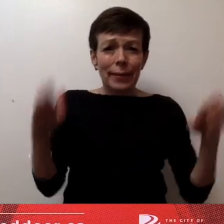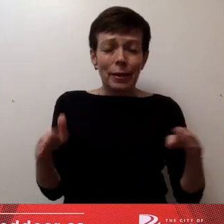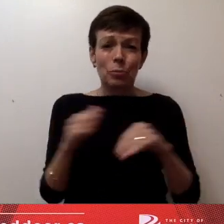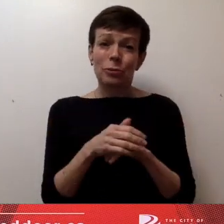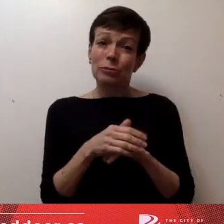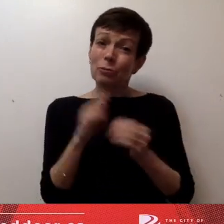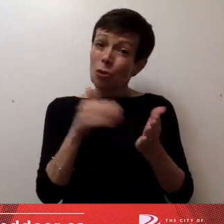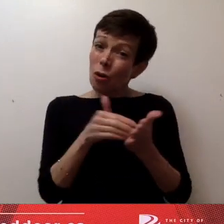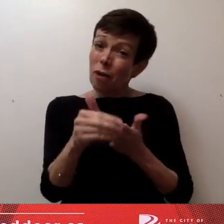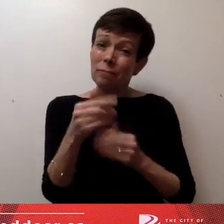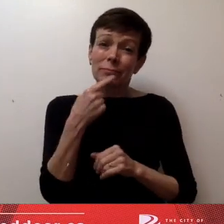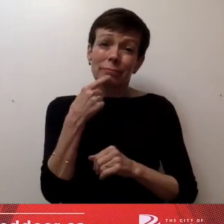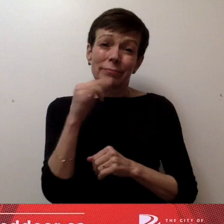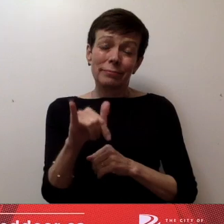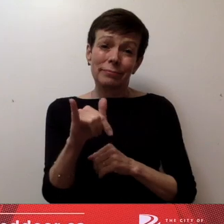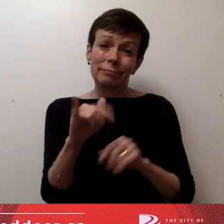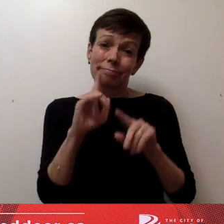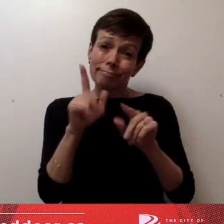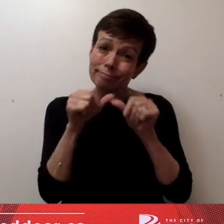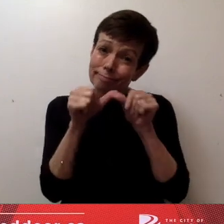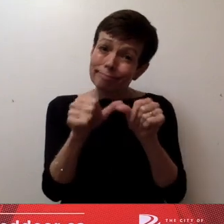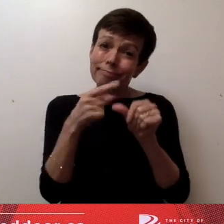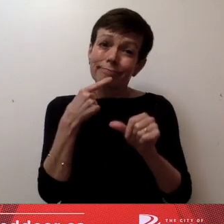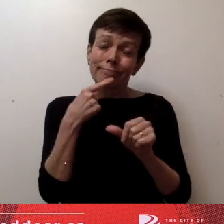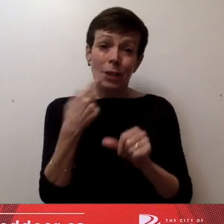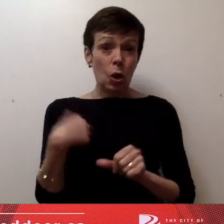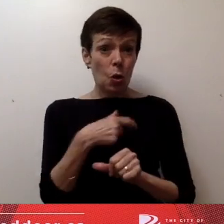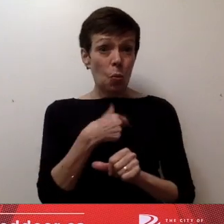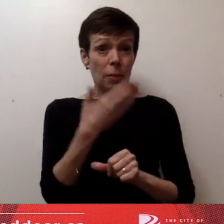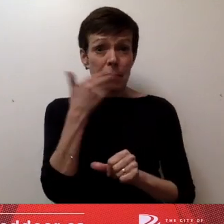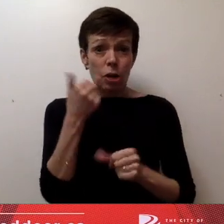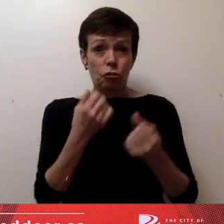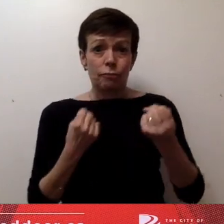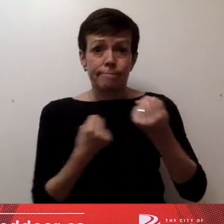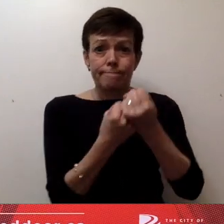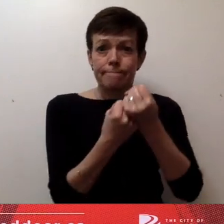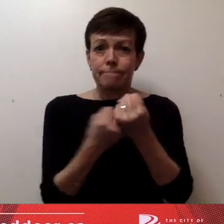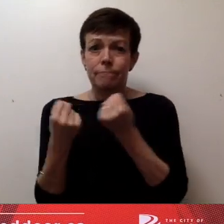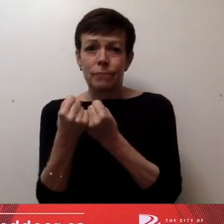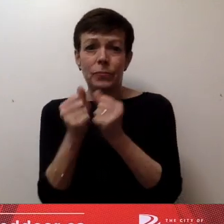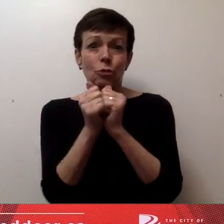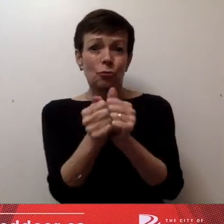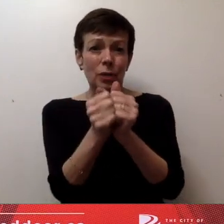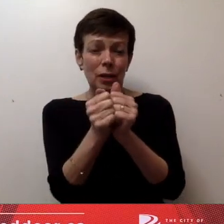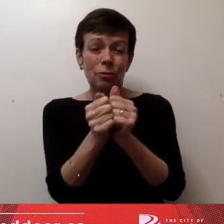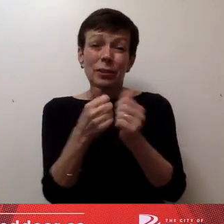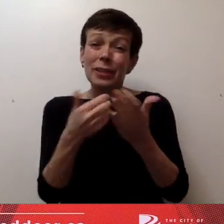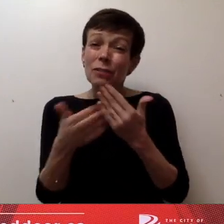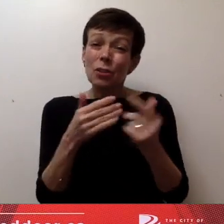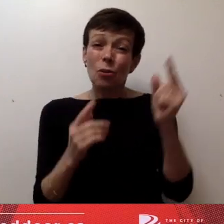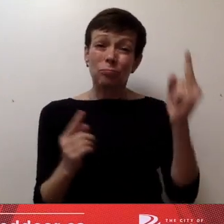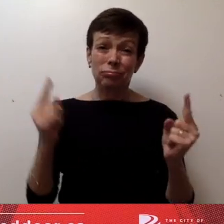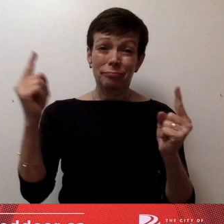challenging times. We say it often and we'll continue to say it. We really are better together,